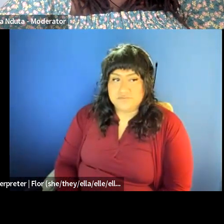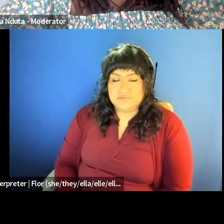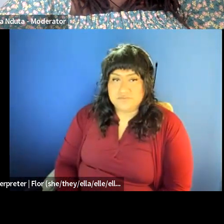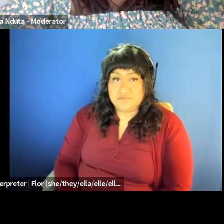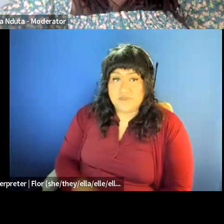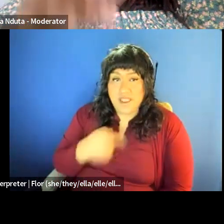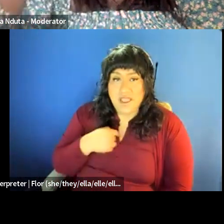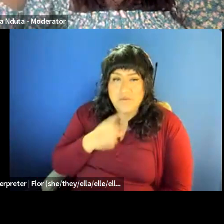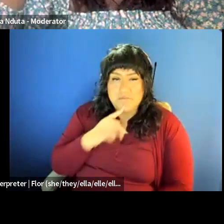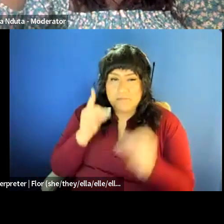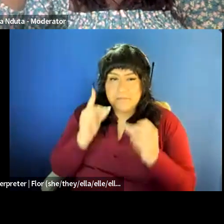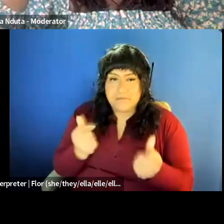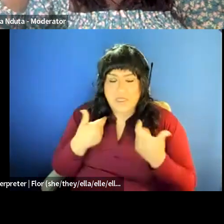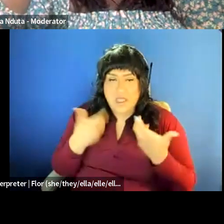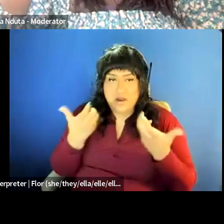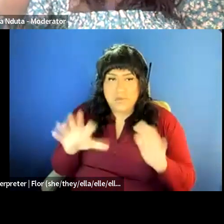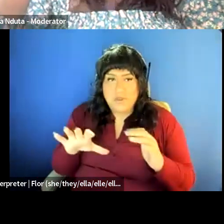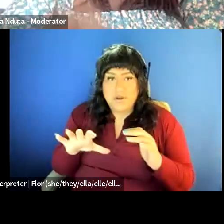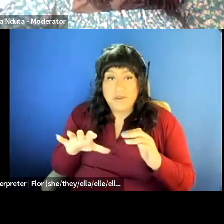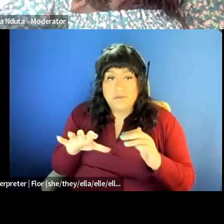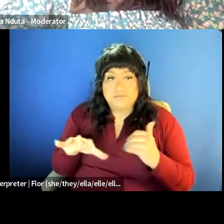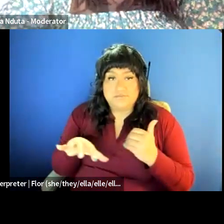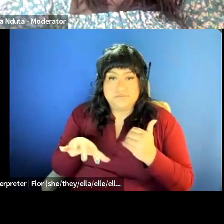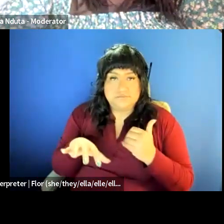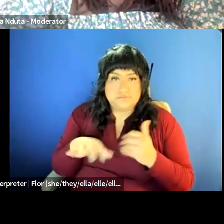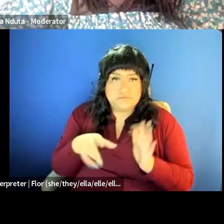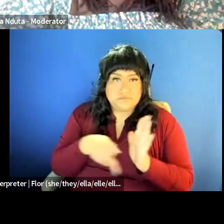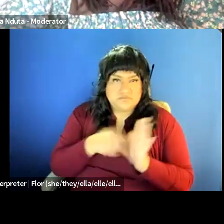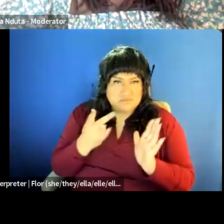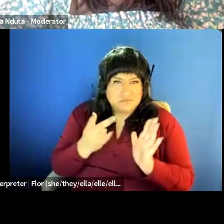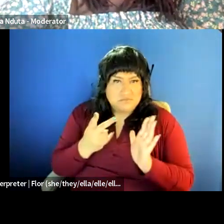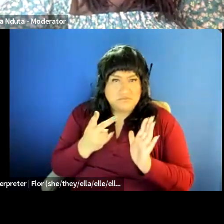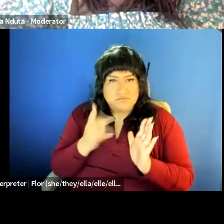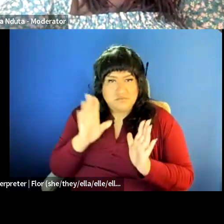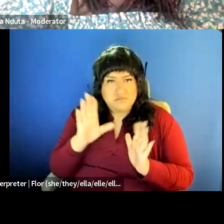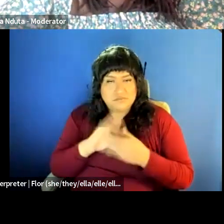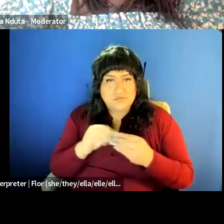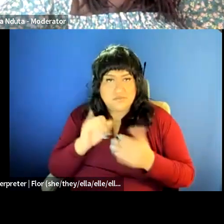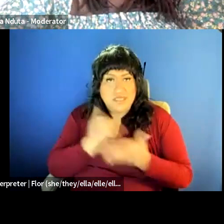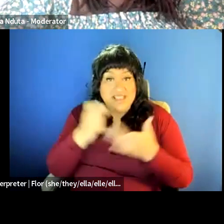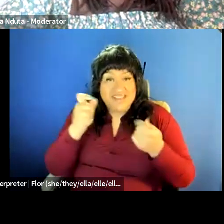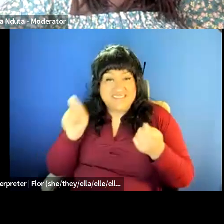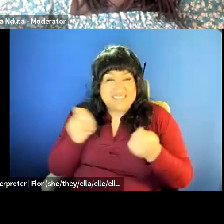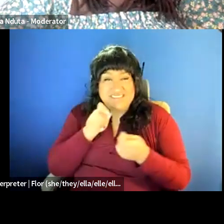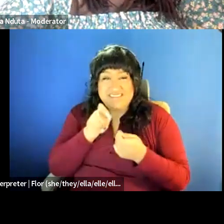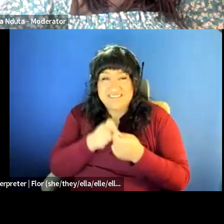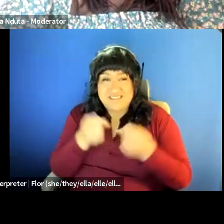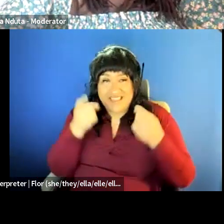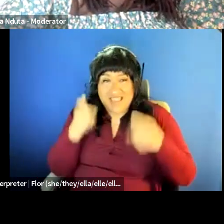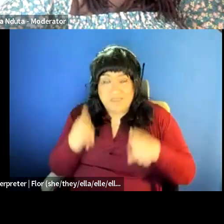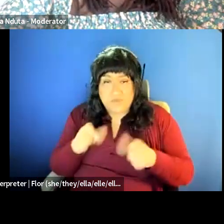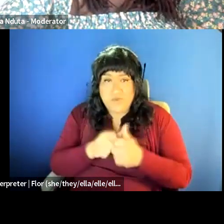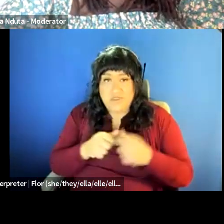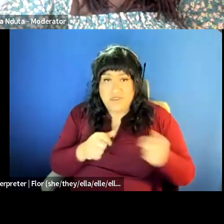I just really quickly, I don't want to belabor what he stated, but that's exactly what is going on, and particularly with the unhoused community.